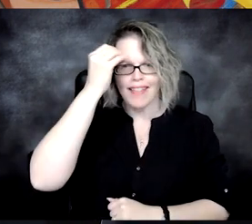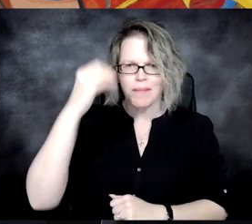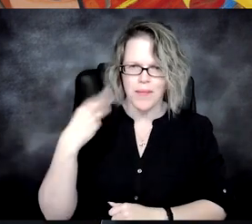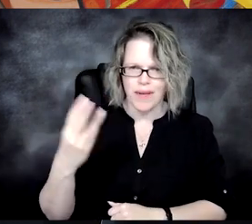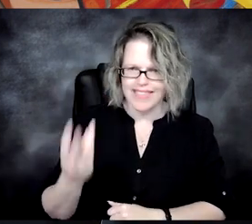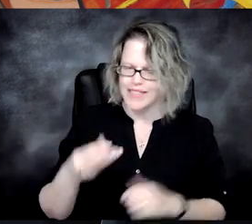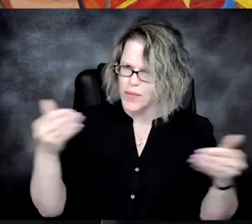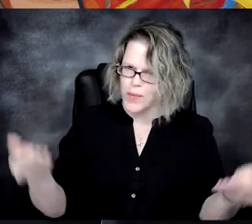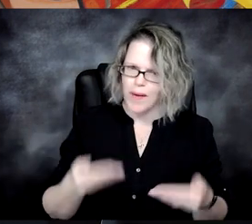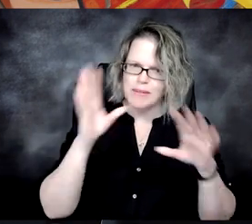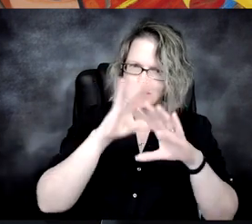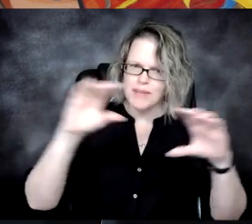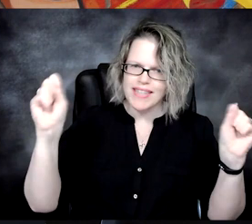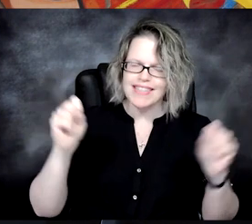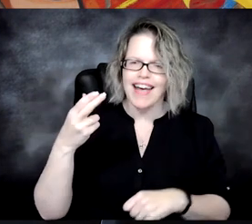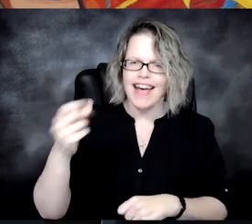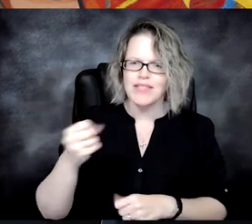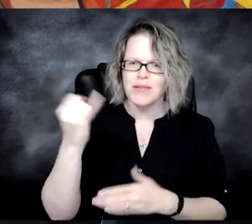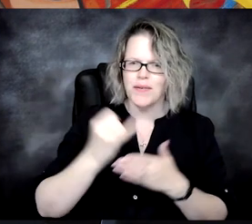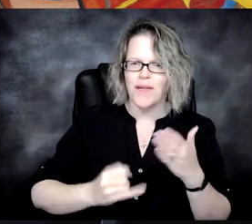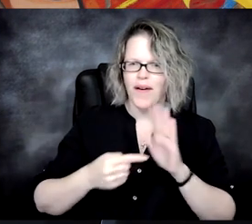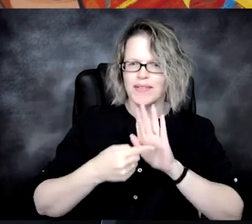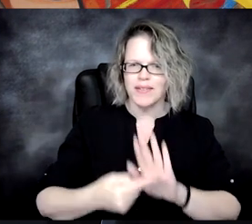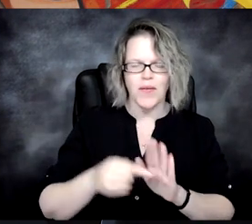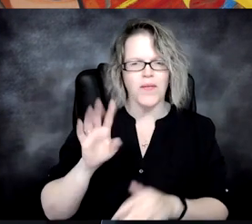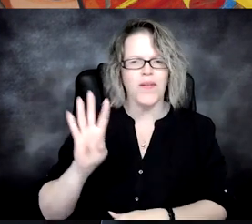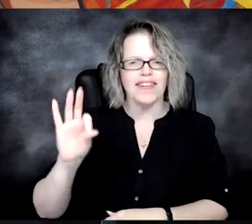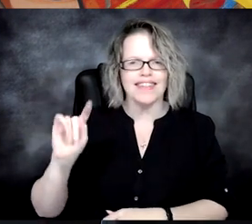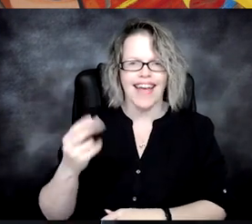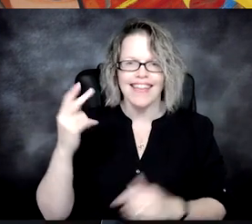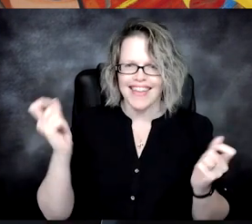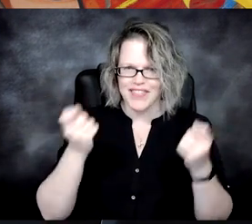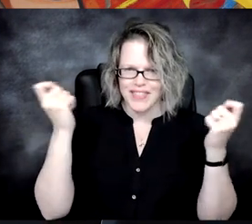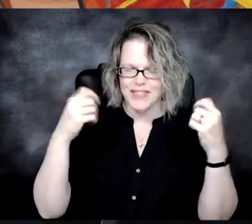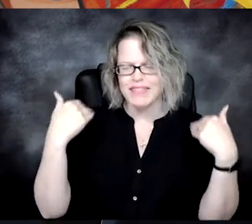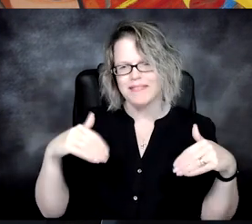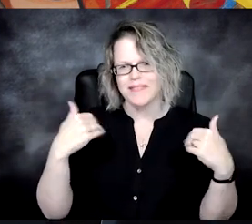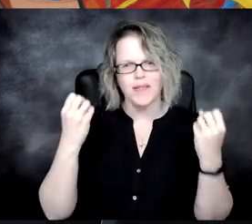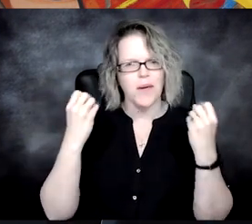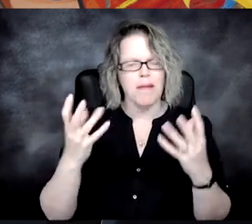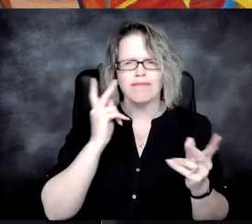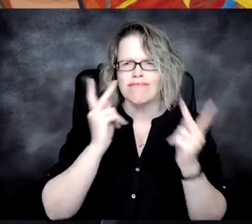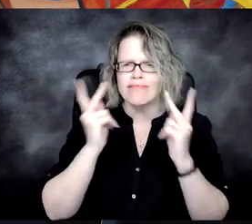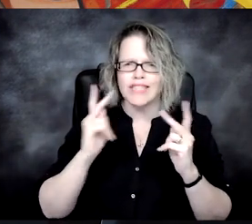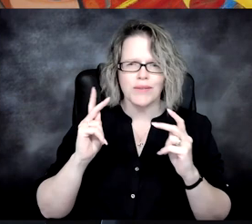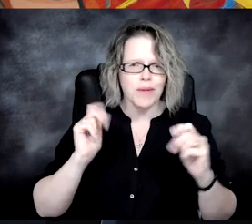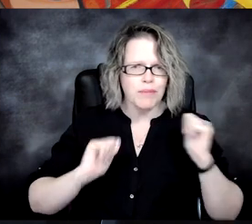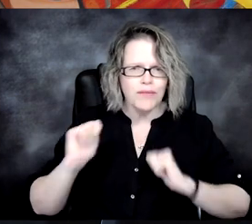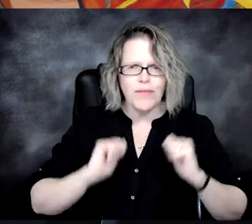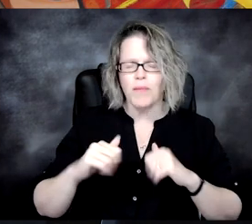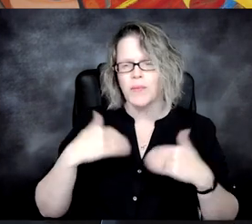to the Superintendent's High School Art Show, our 49th anniversary. There is so much amazing visual and performing art to